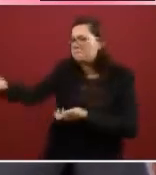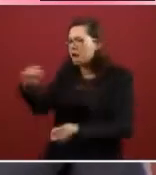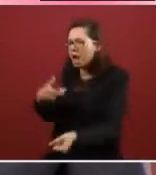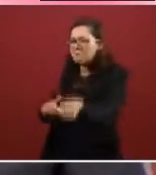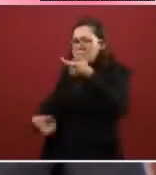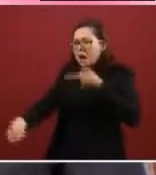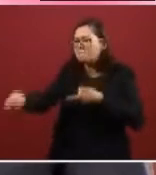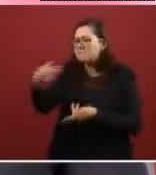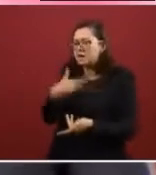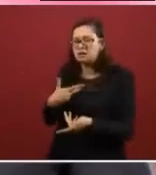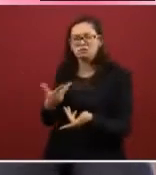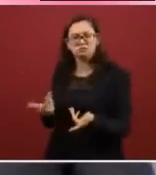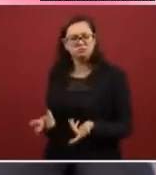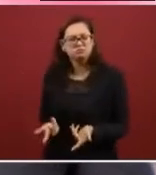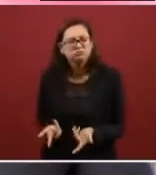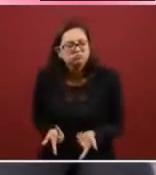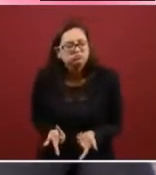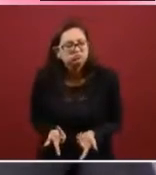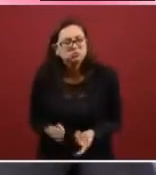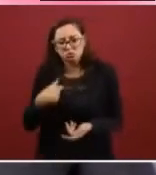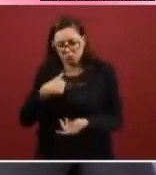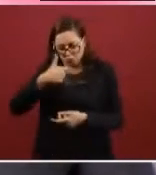constantemente. Constantly. Y